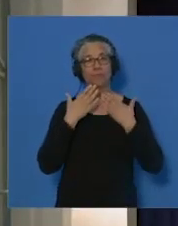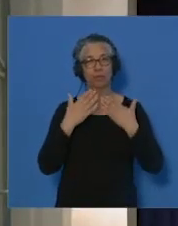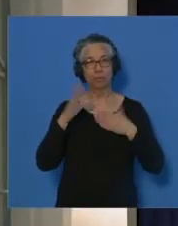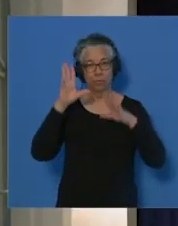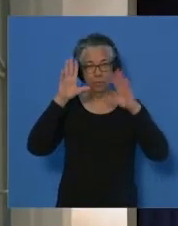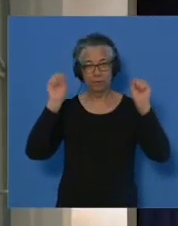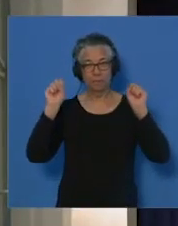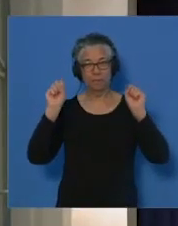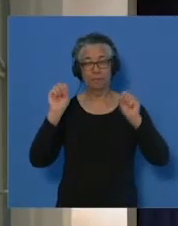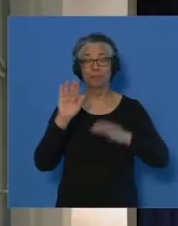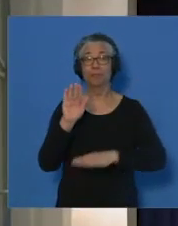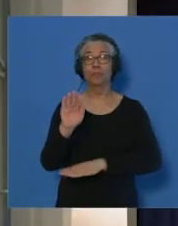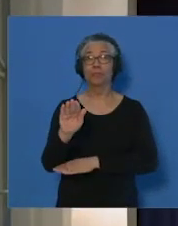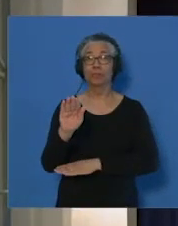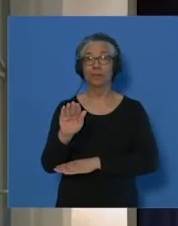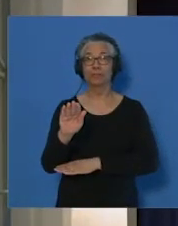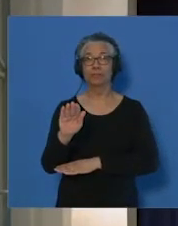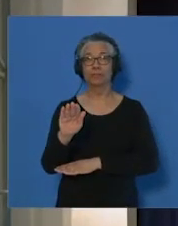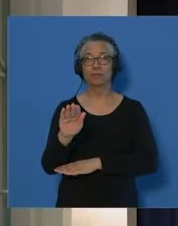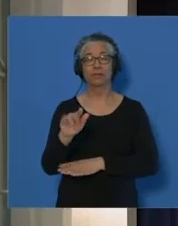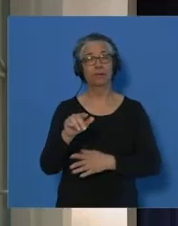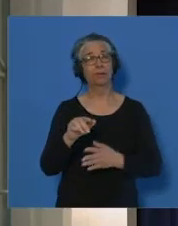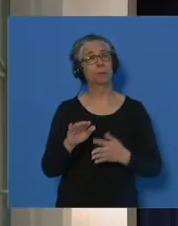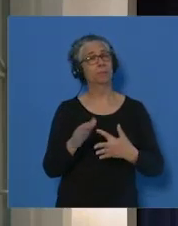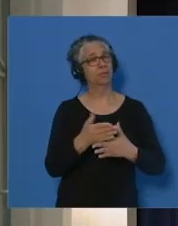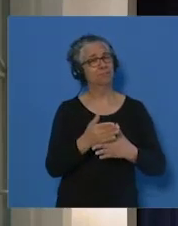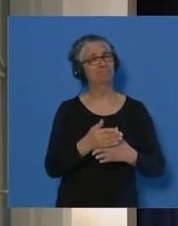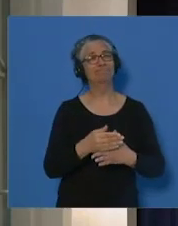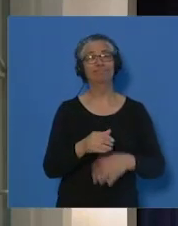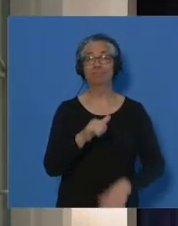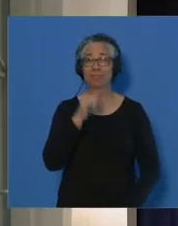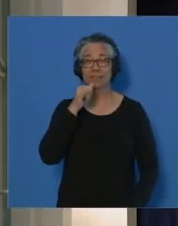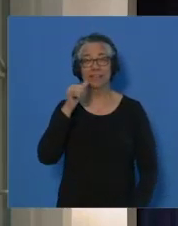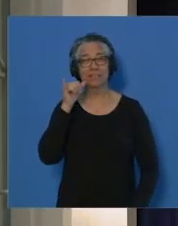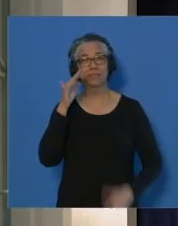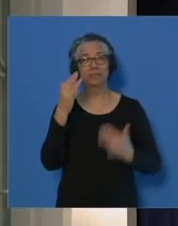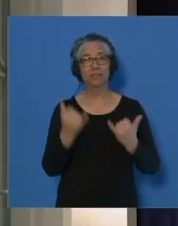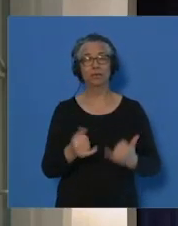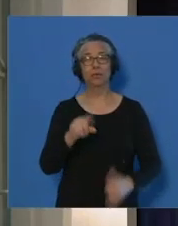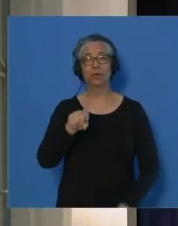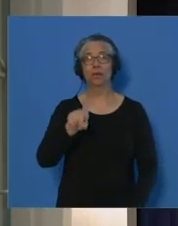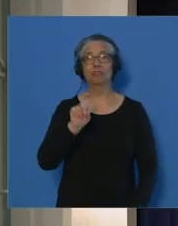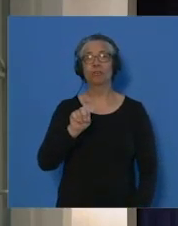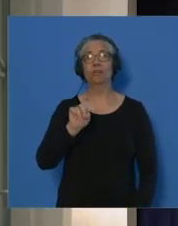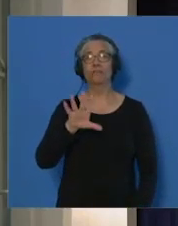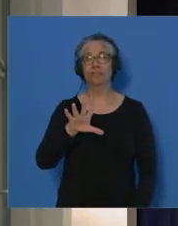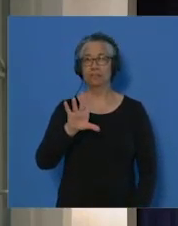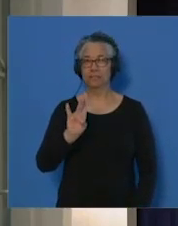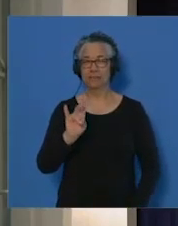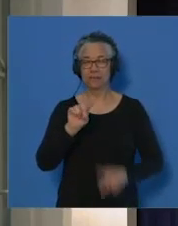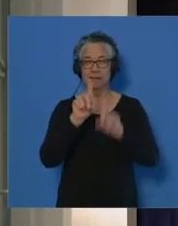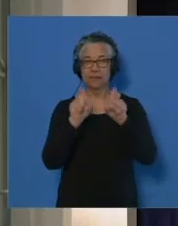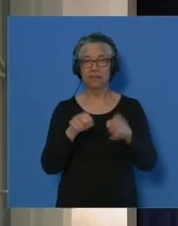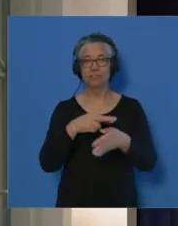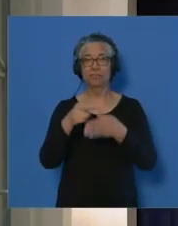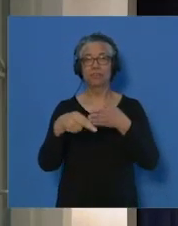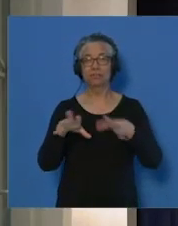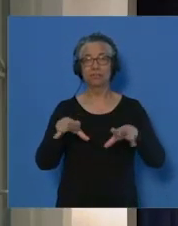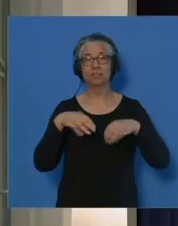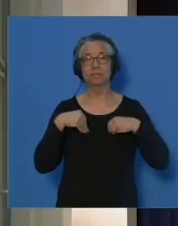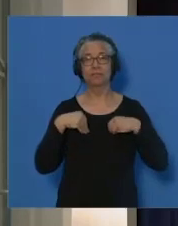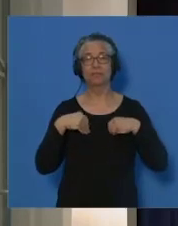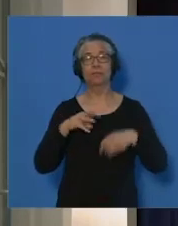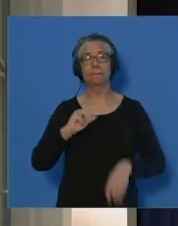Good afternoon, everyone. Between yesterday and today, there were 157 test results received by the Ministry of